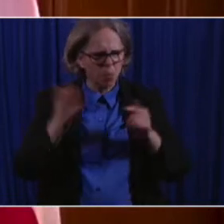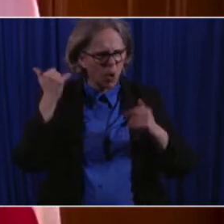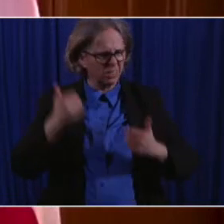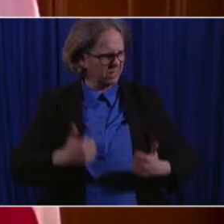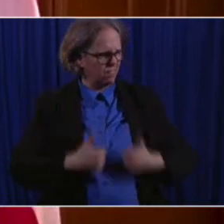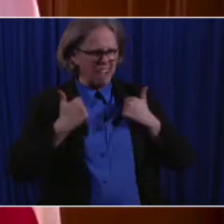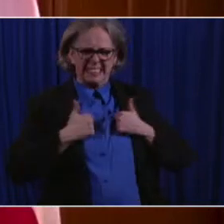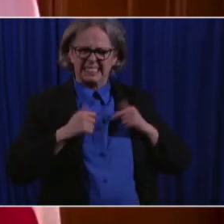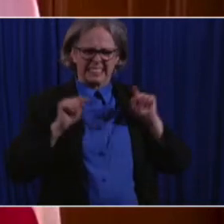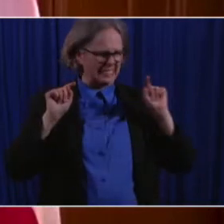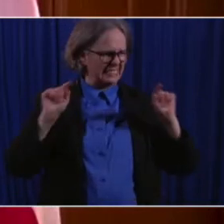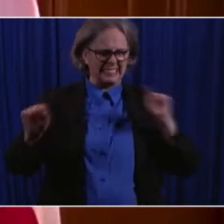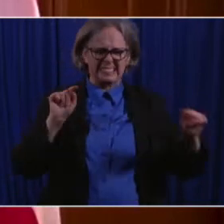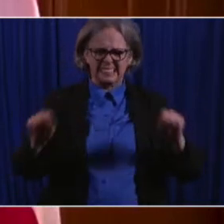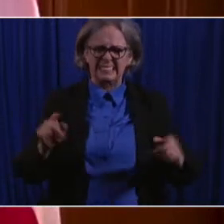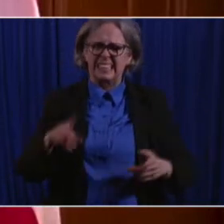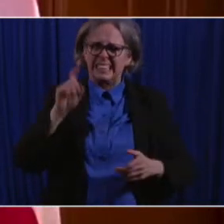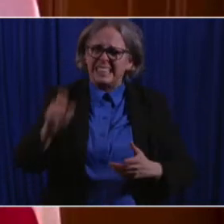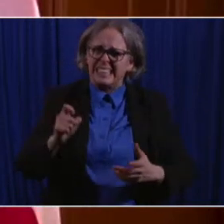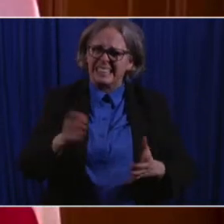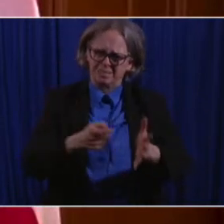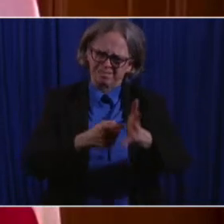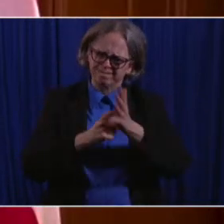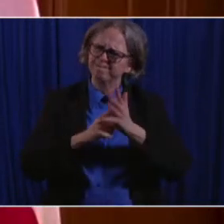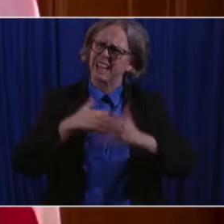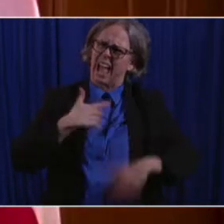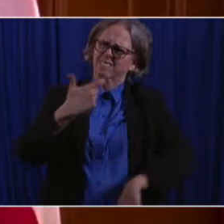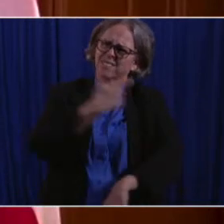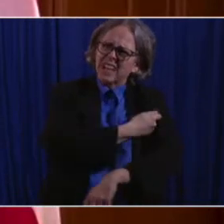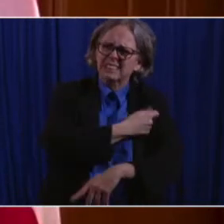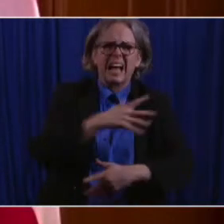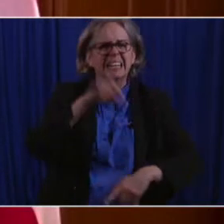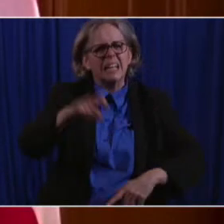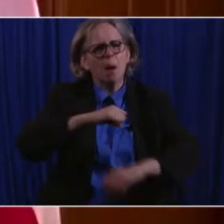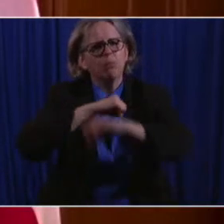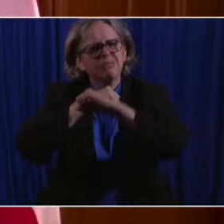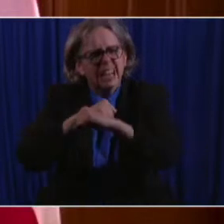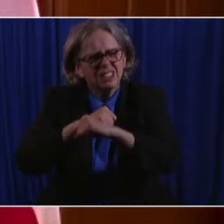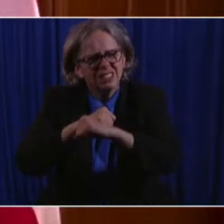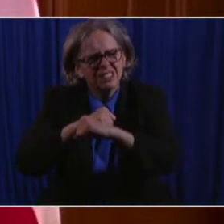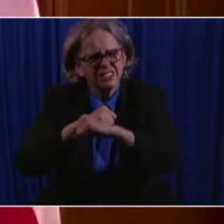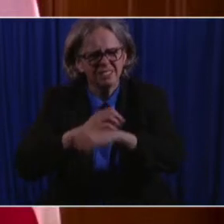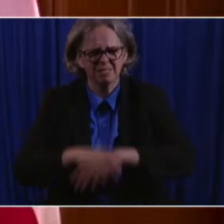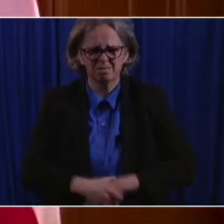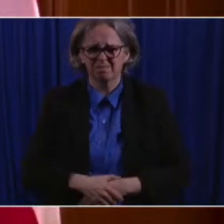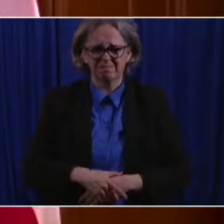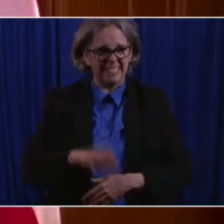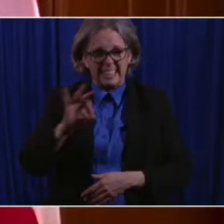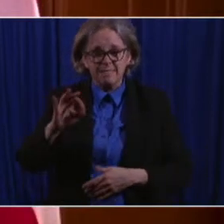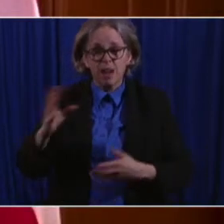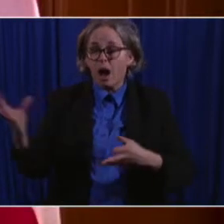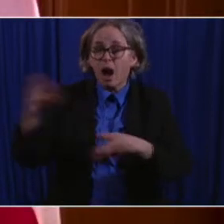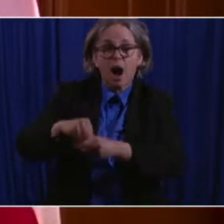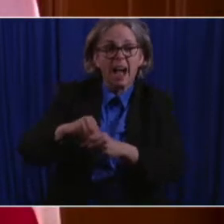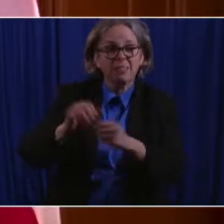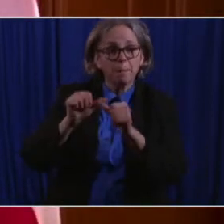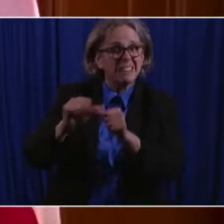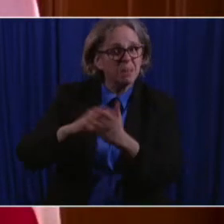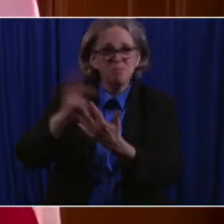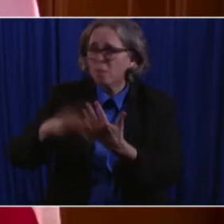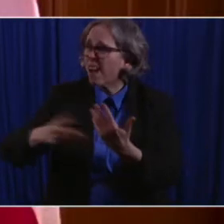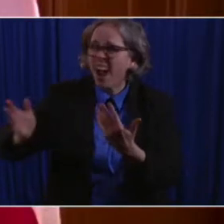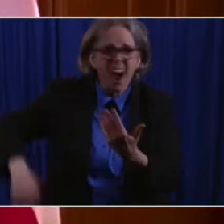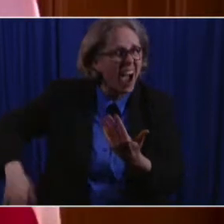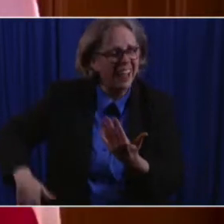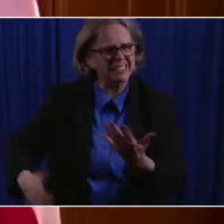as they could be protected because the vaccination is not continuing. Nursing homes have people in and